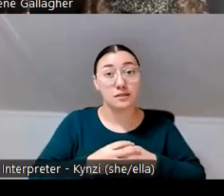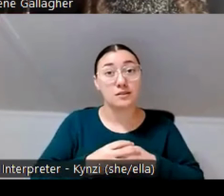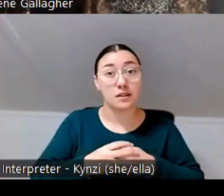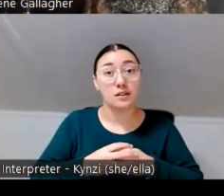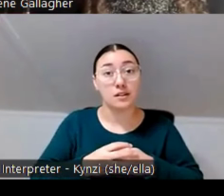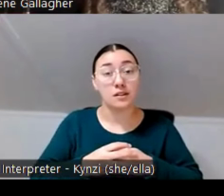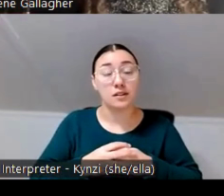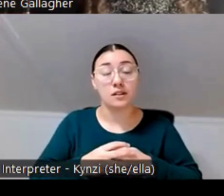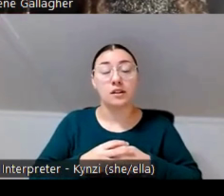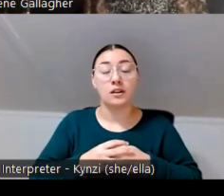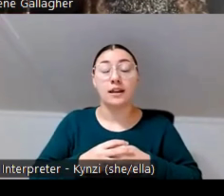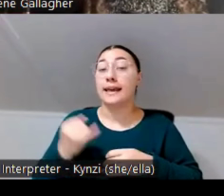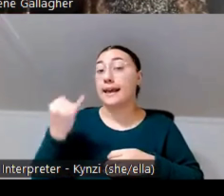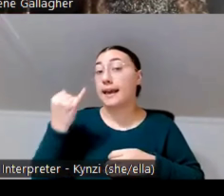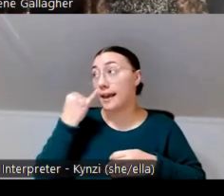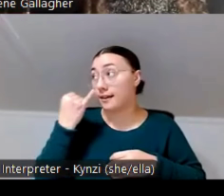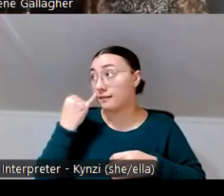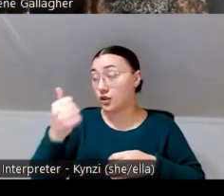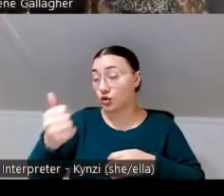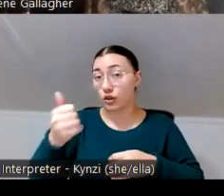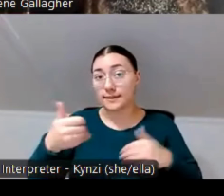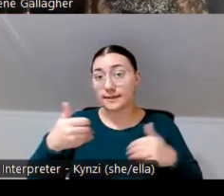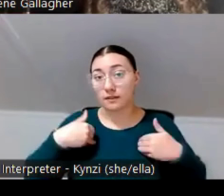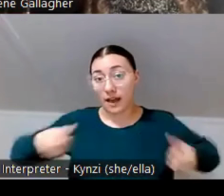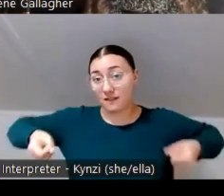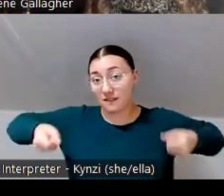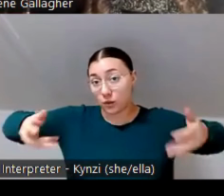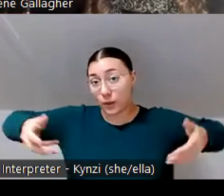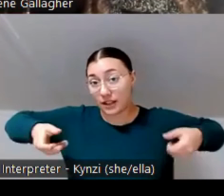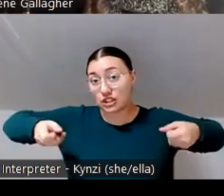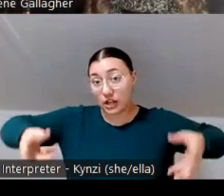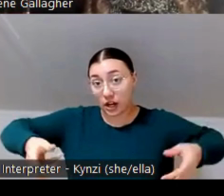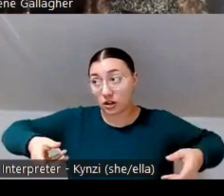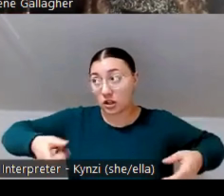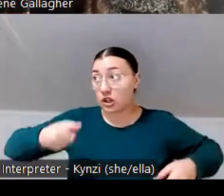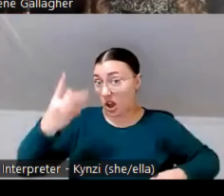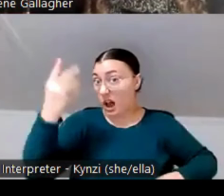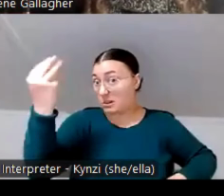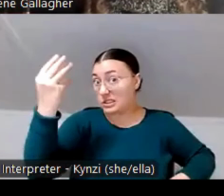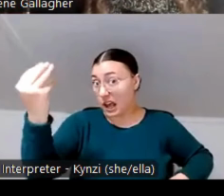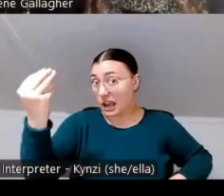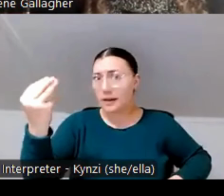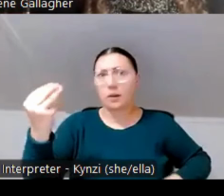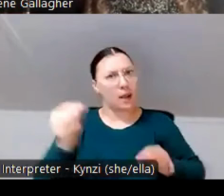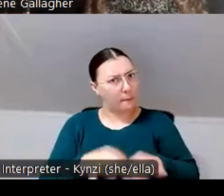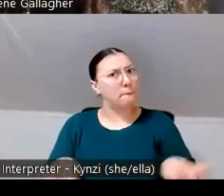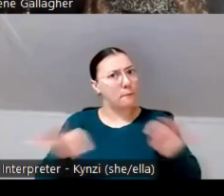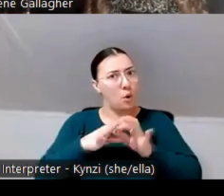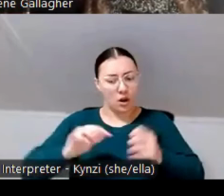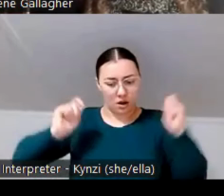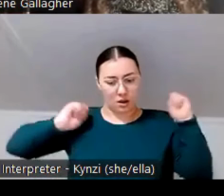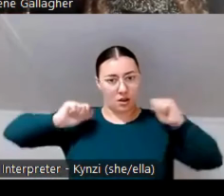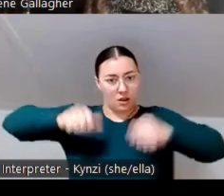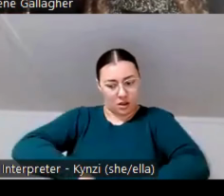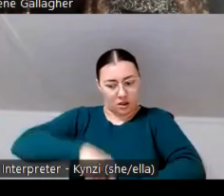If you use a wheelchair, when you go outside, it can be important to put a really warm blanket over the